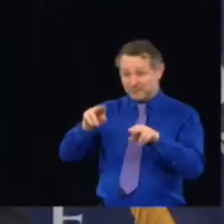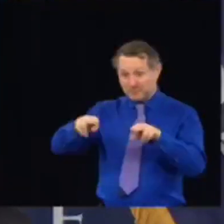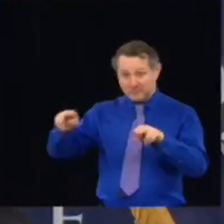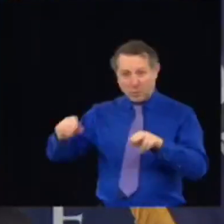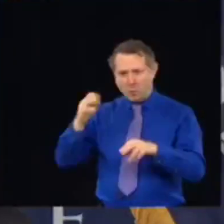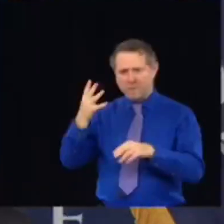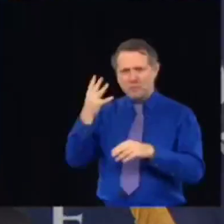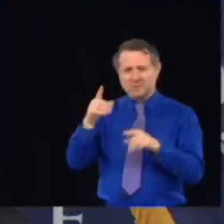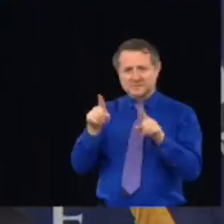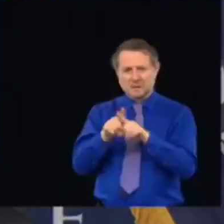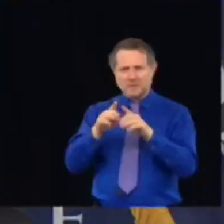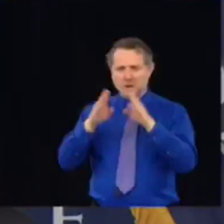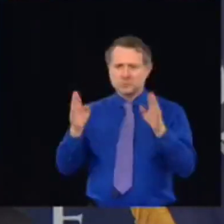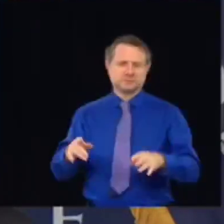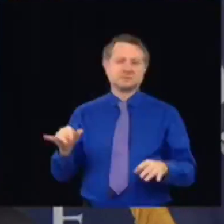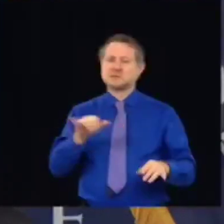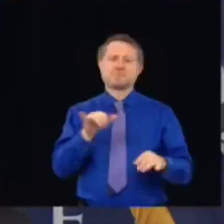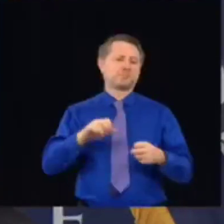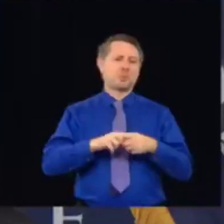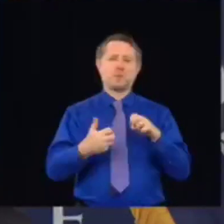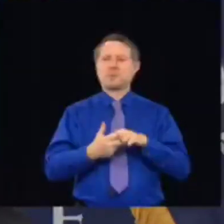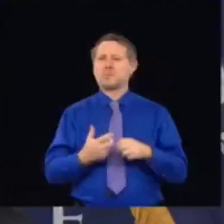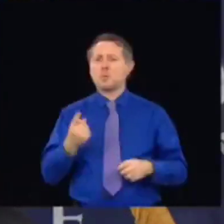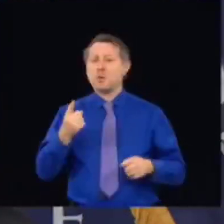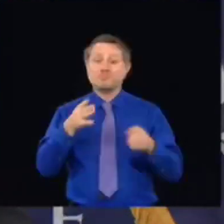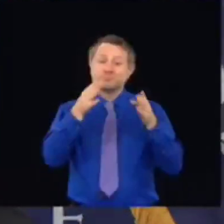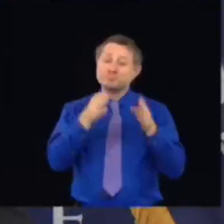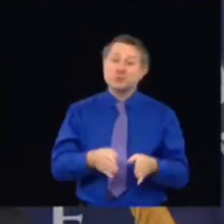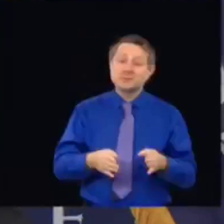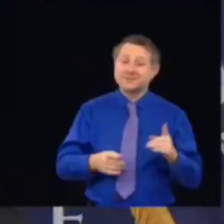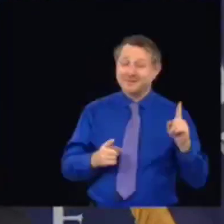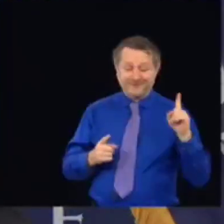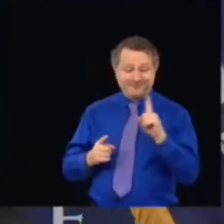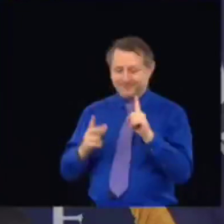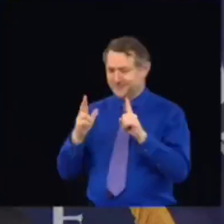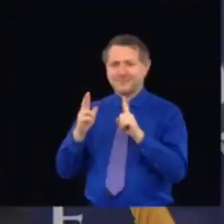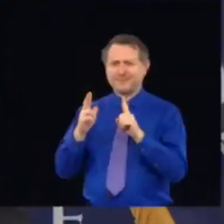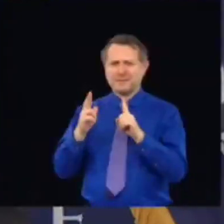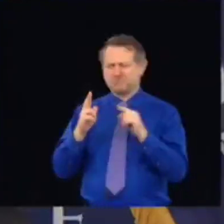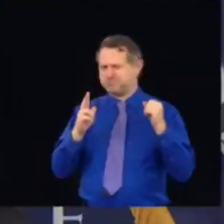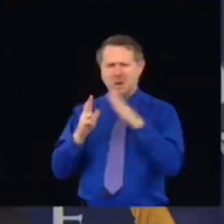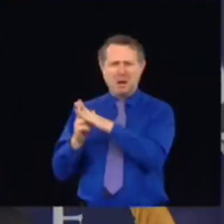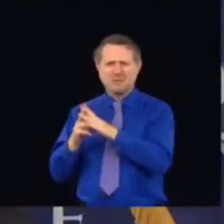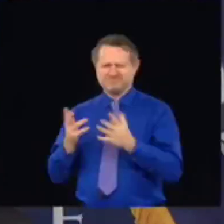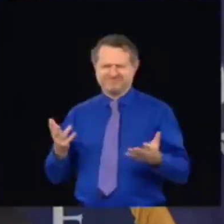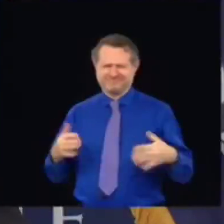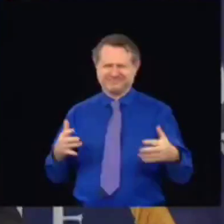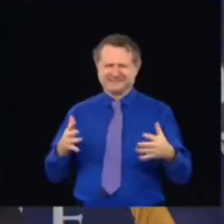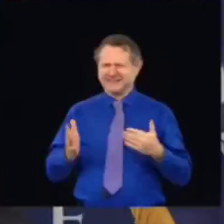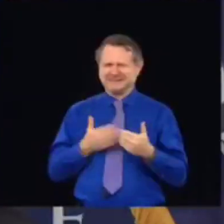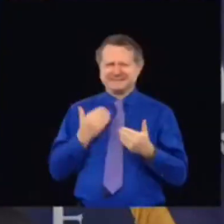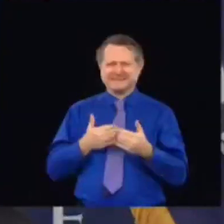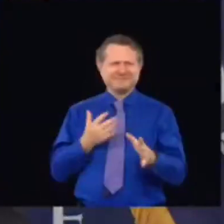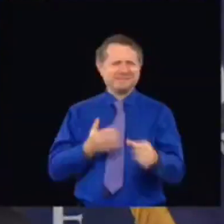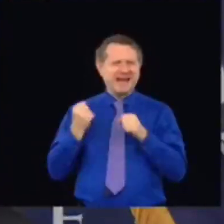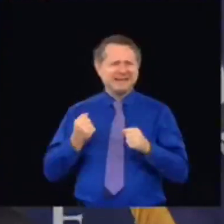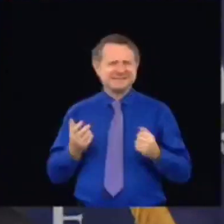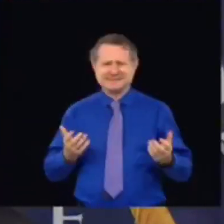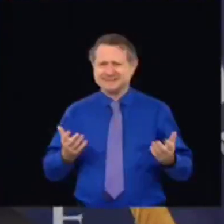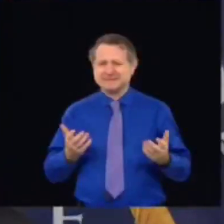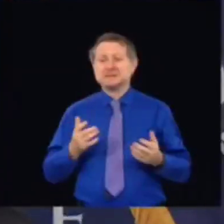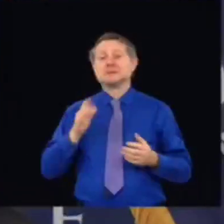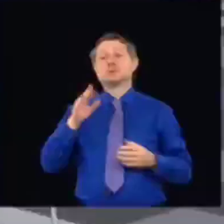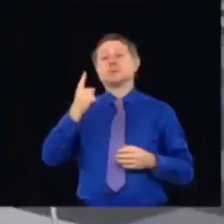you have one infected person in the home, you see it go through the family, right? Should something have been